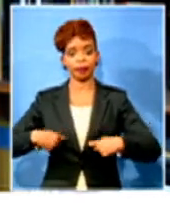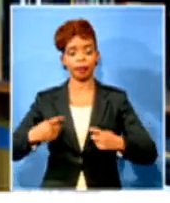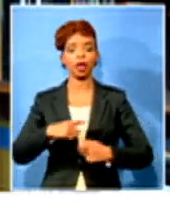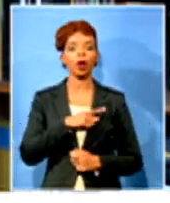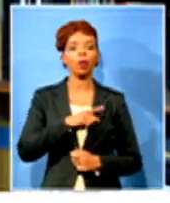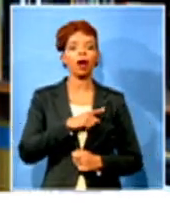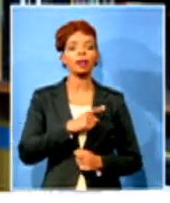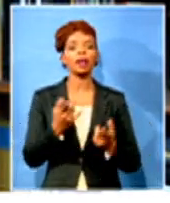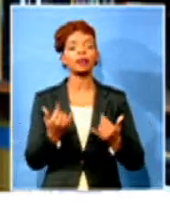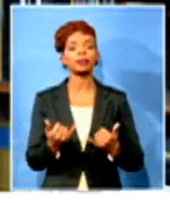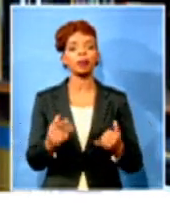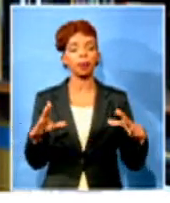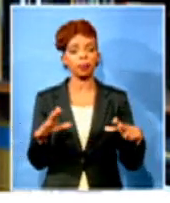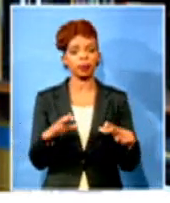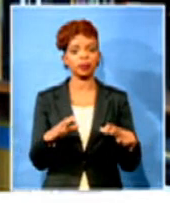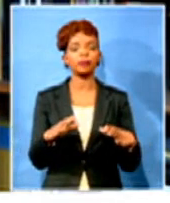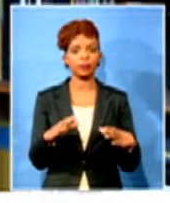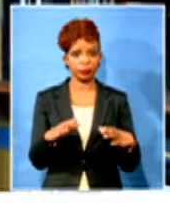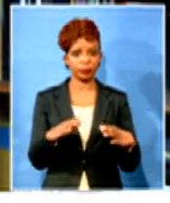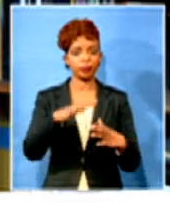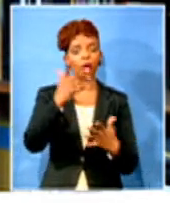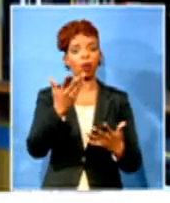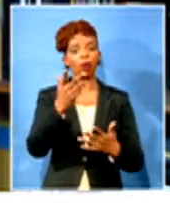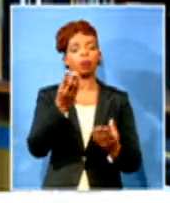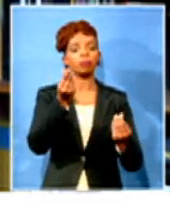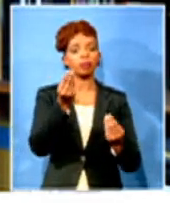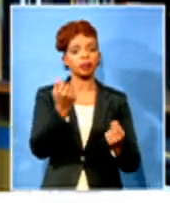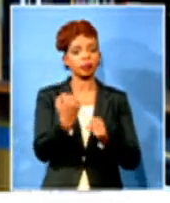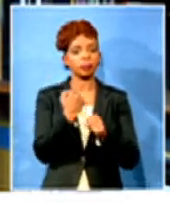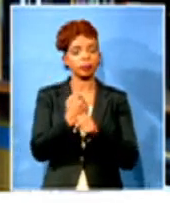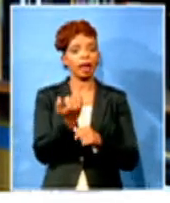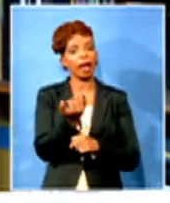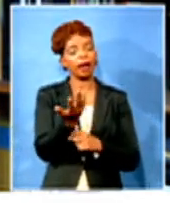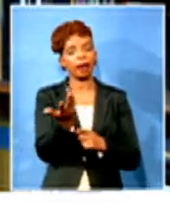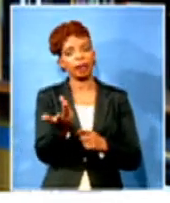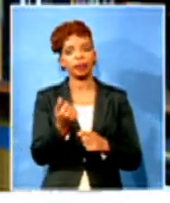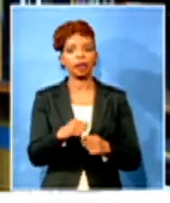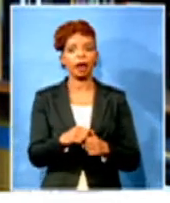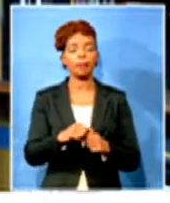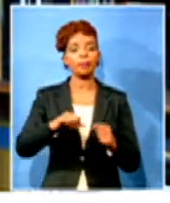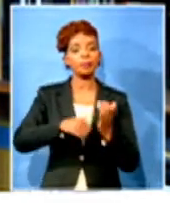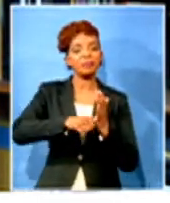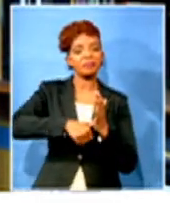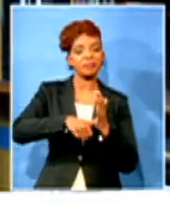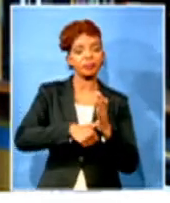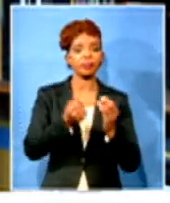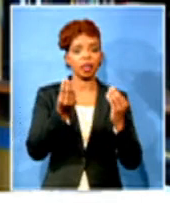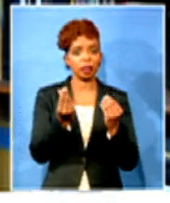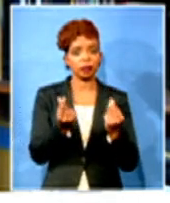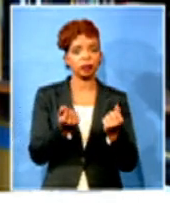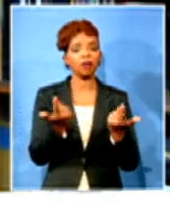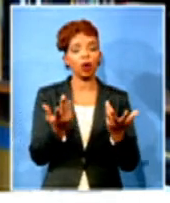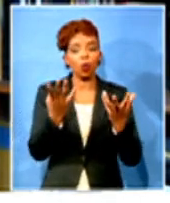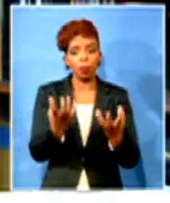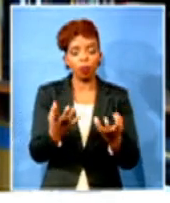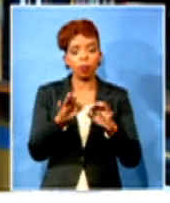bit more revenue. For example, the social grant spending that the poorer communities have, that's increased with